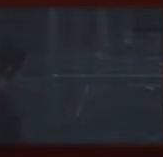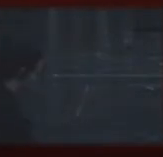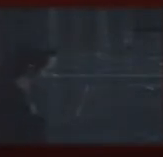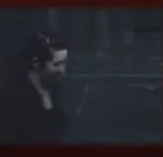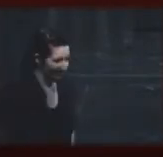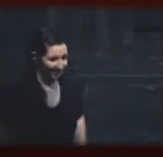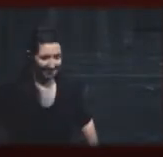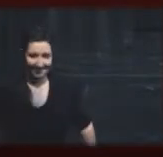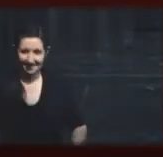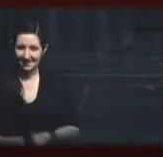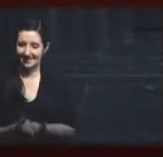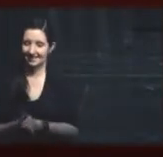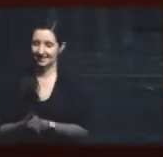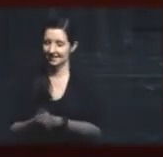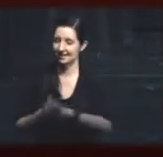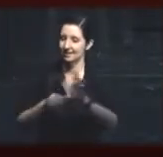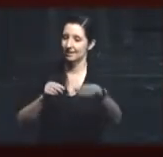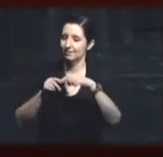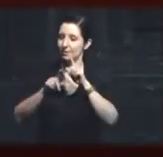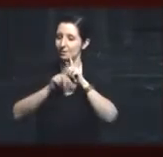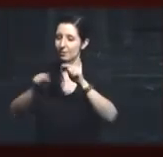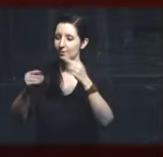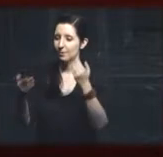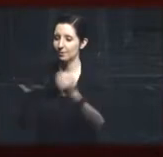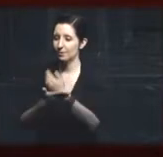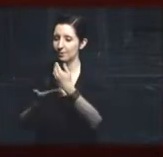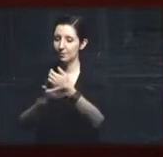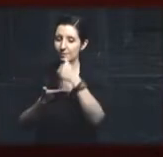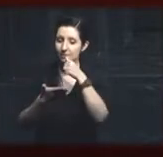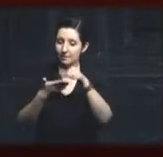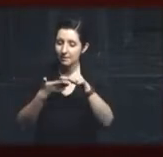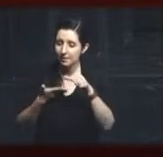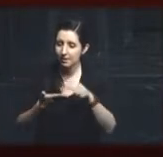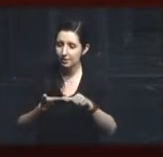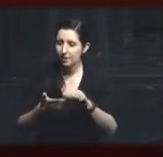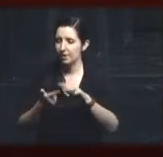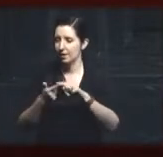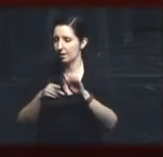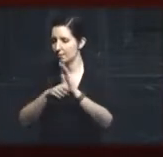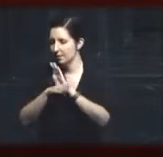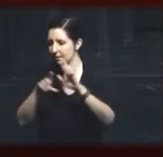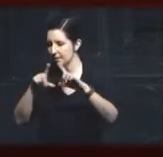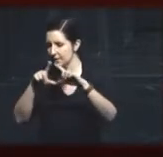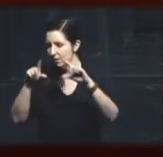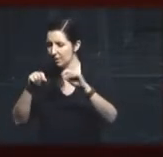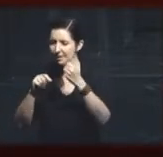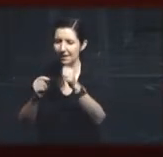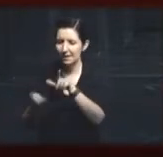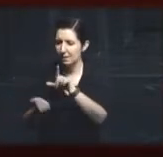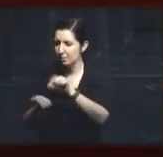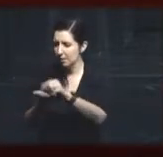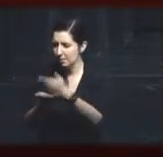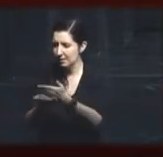new stationery, new business cards, any kind of new print materials, make sure to get the new logo for